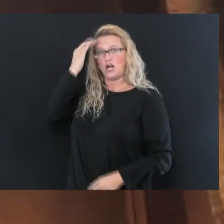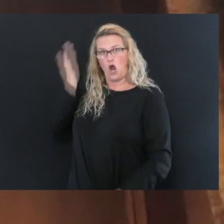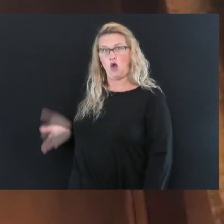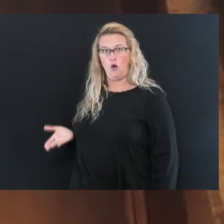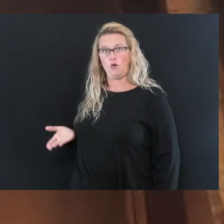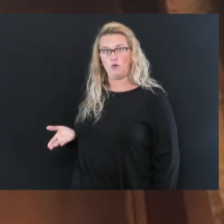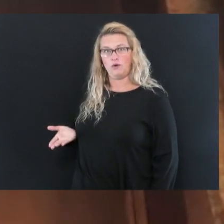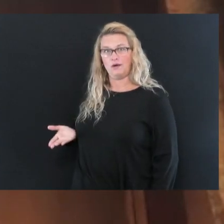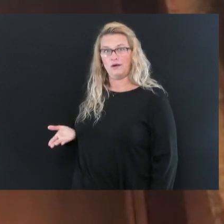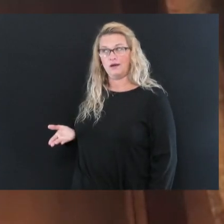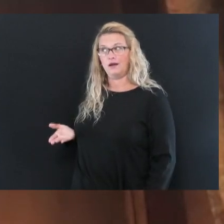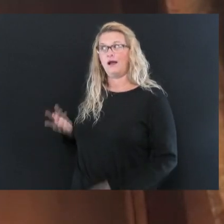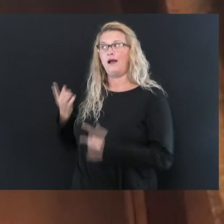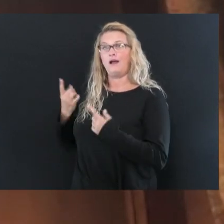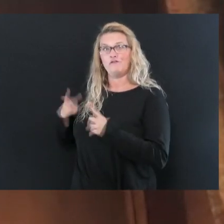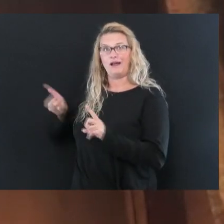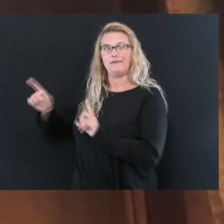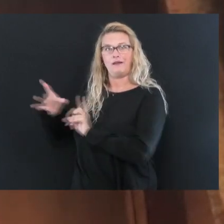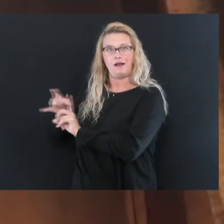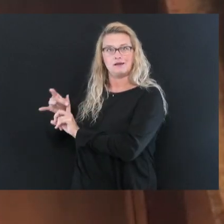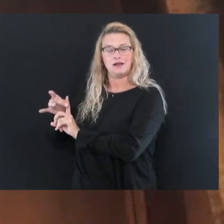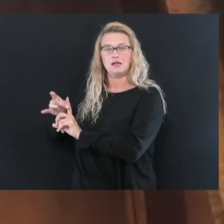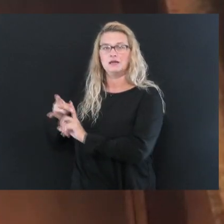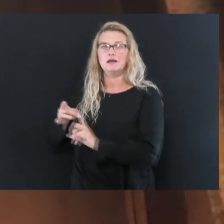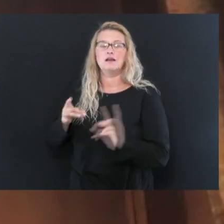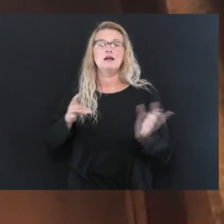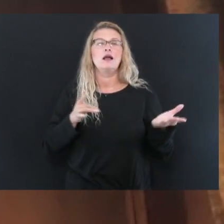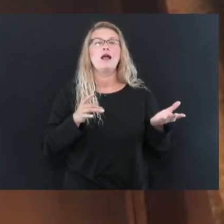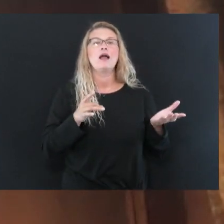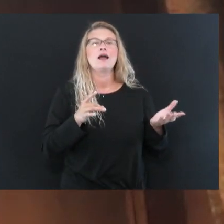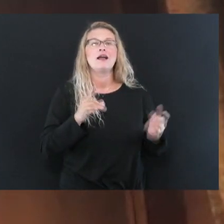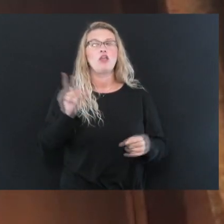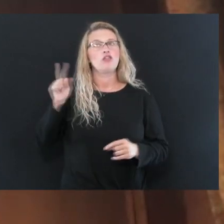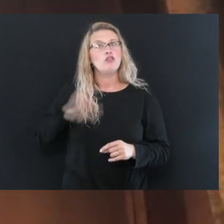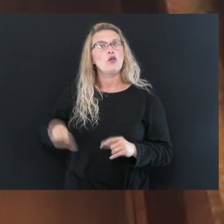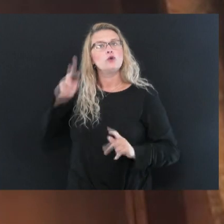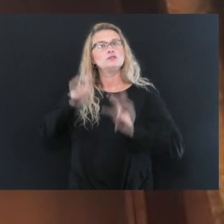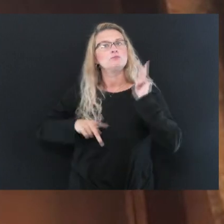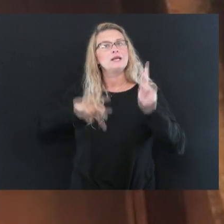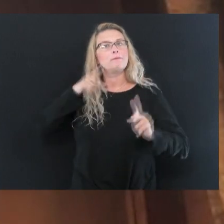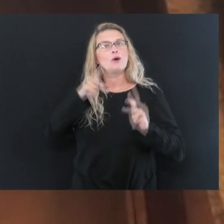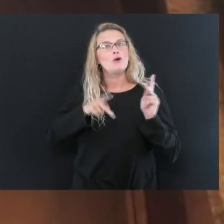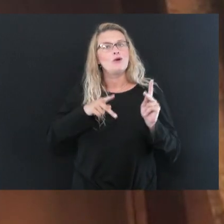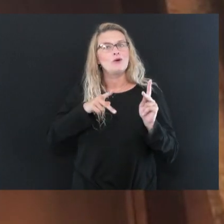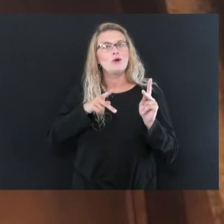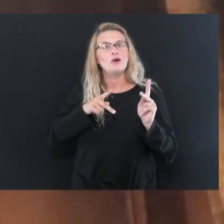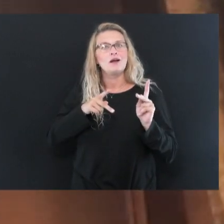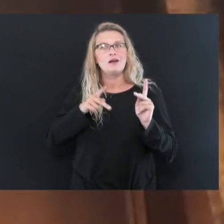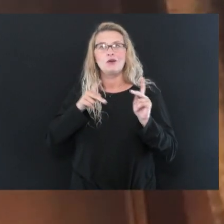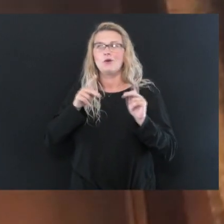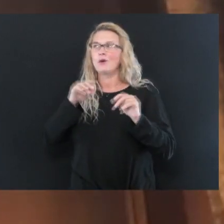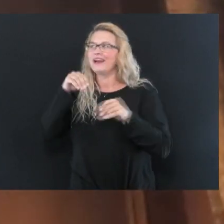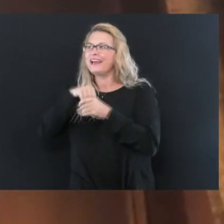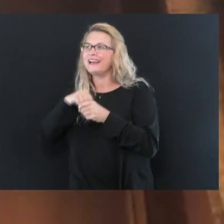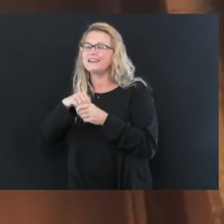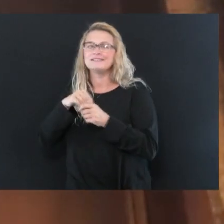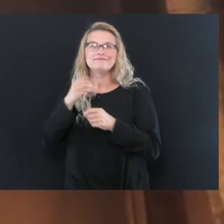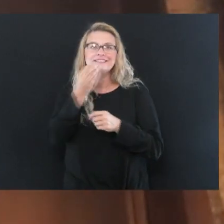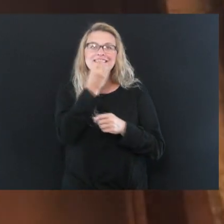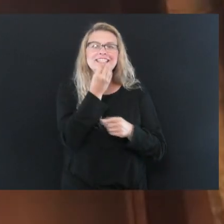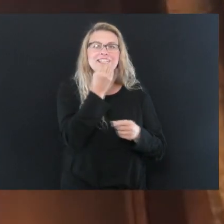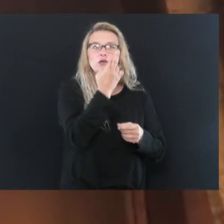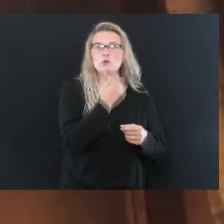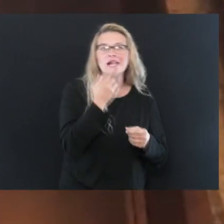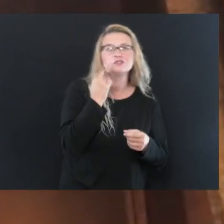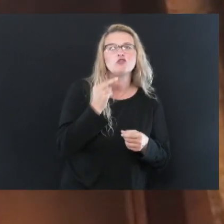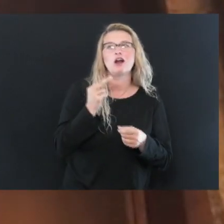if they didn't have that primary contact, these people were more likely to eat in an indoor restaurant or to go to a bar